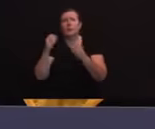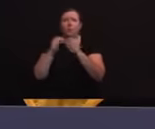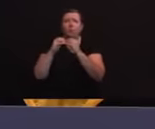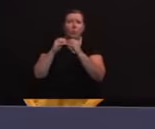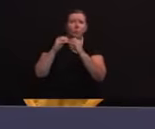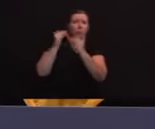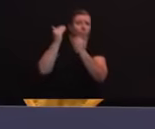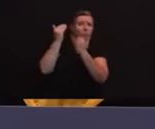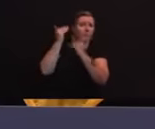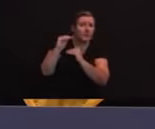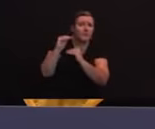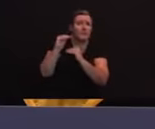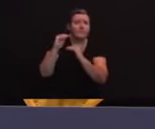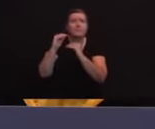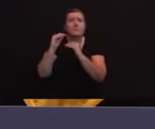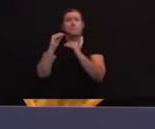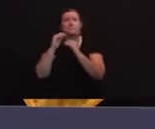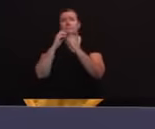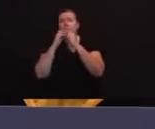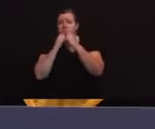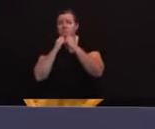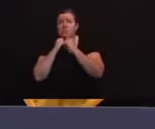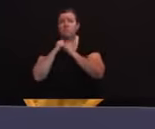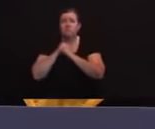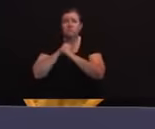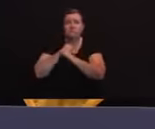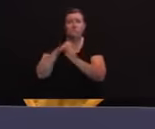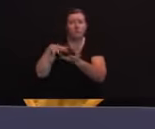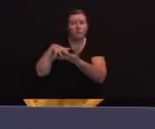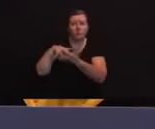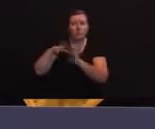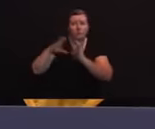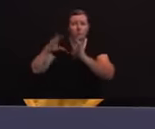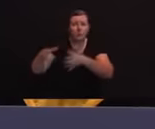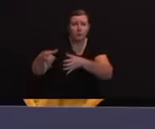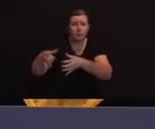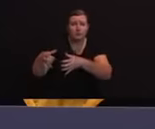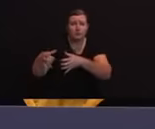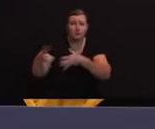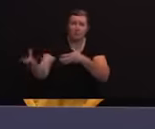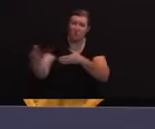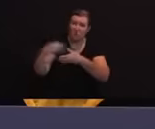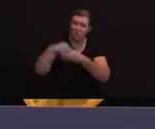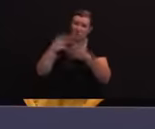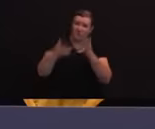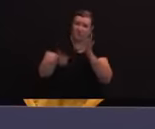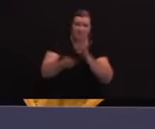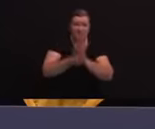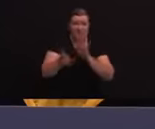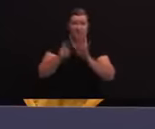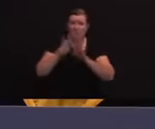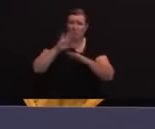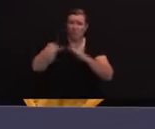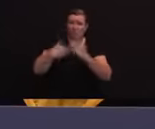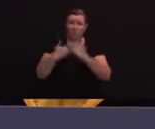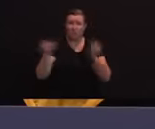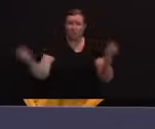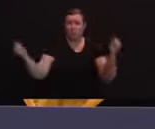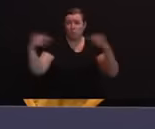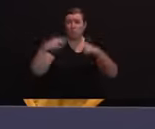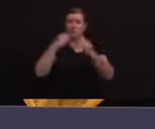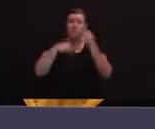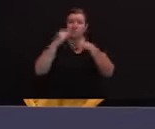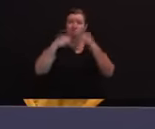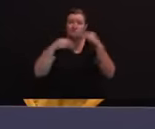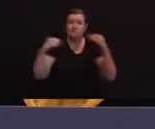know is our most vulnerable population, including perhaps banning all communal dining and any other activities